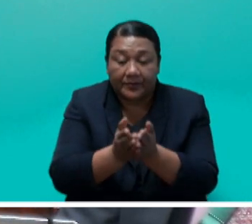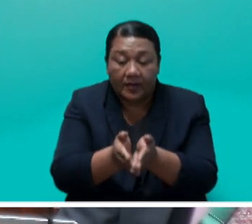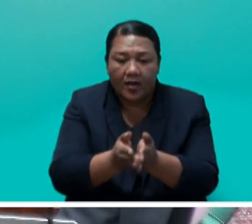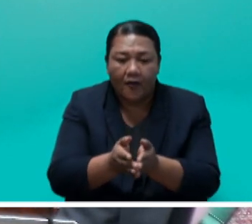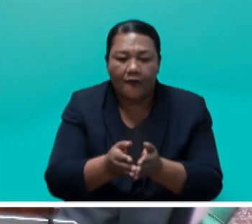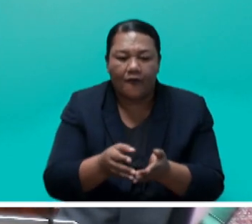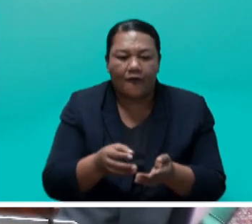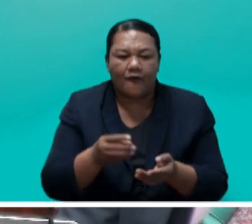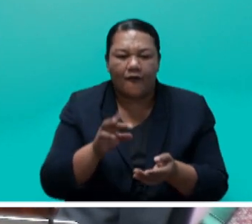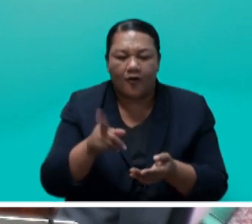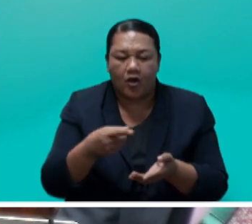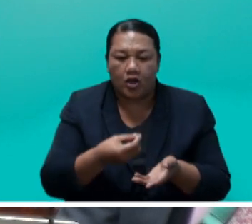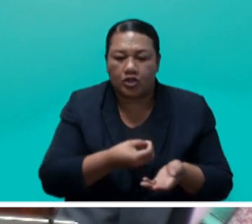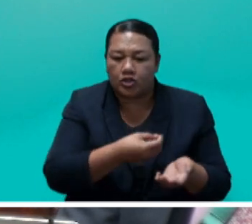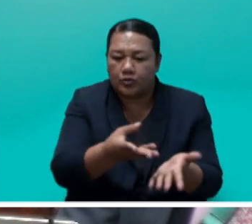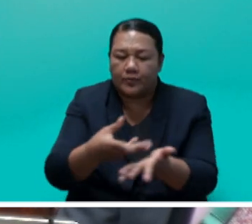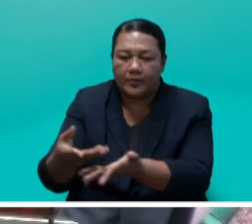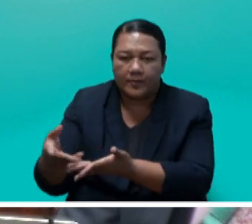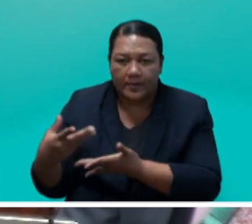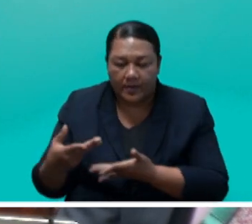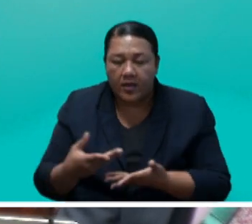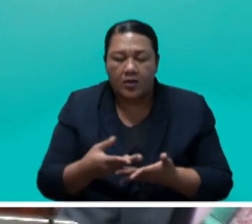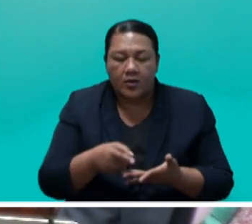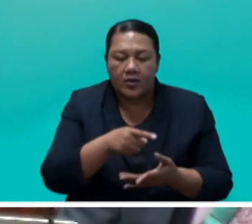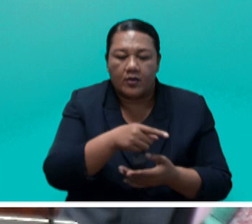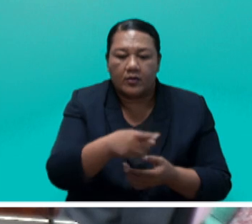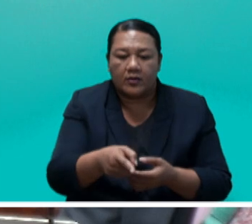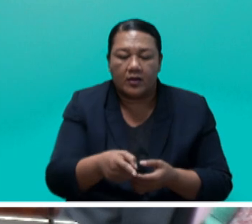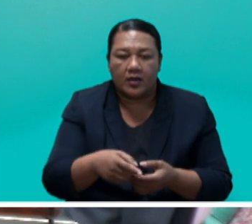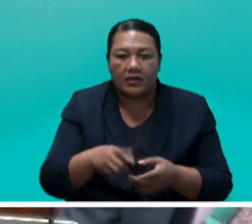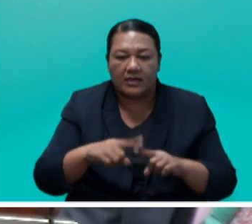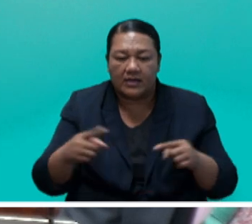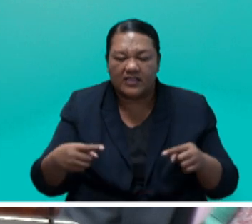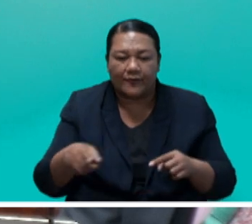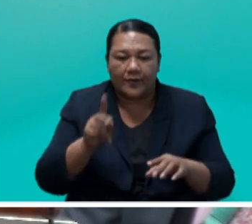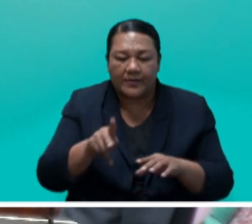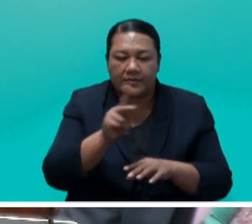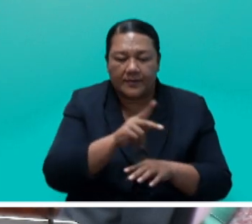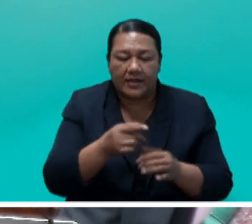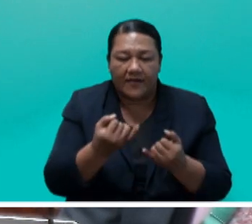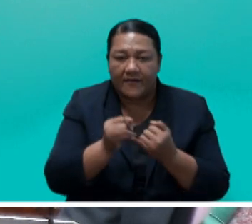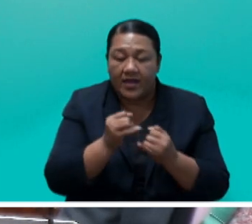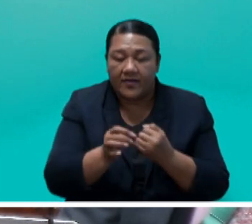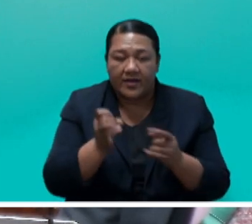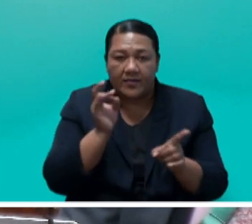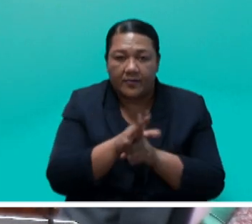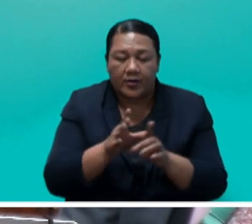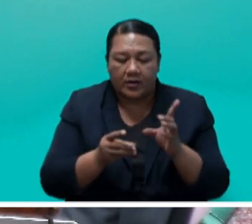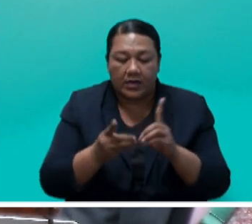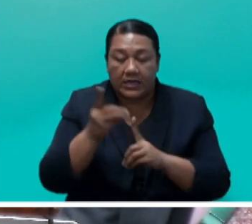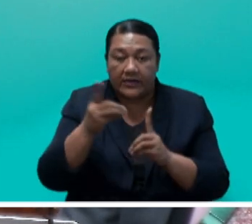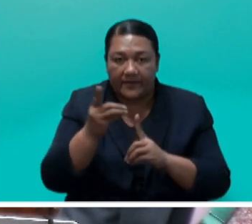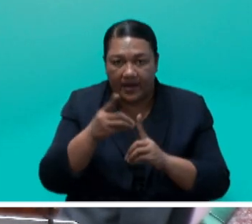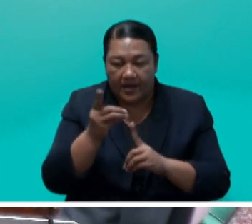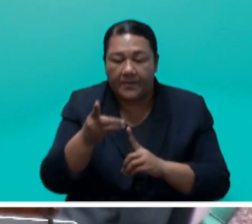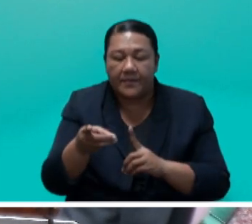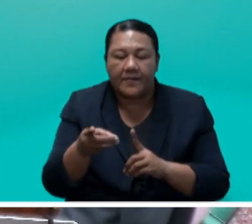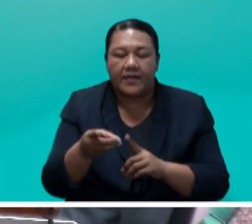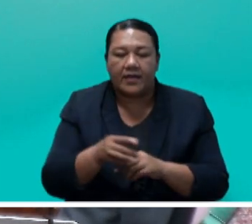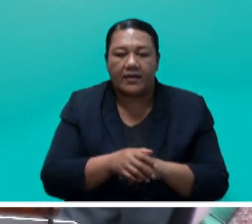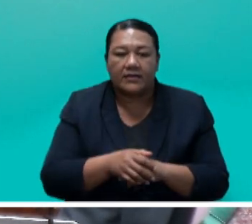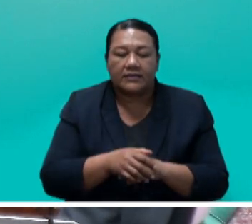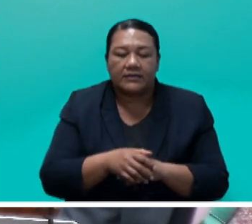This sector is vital for fostering trade and economic growth, influencing nearly every aspect of development initiatives. In